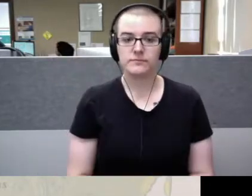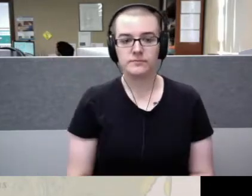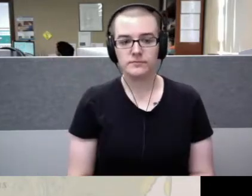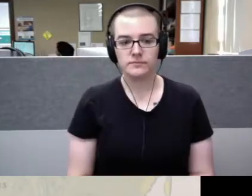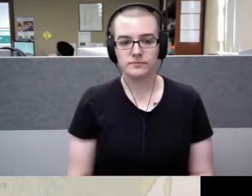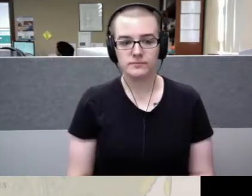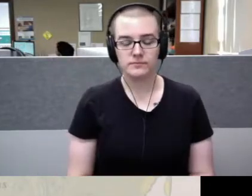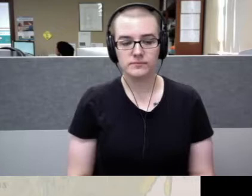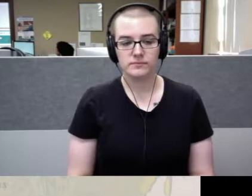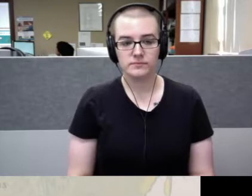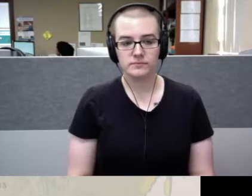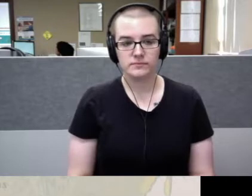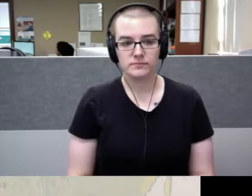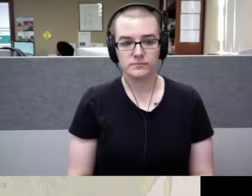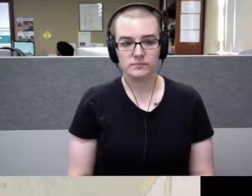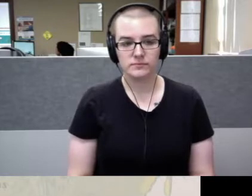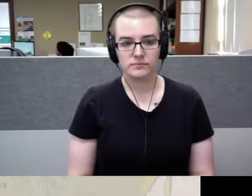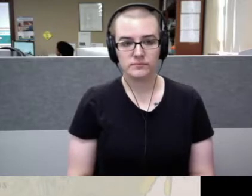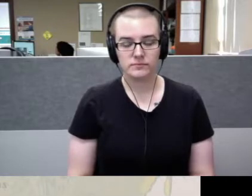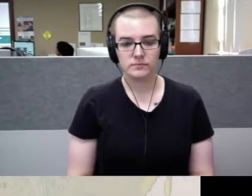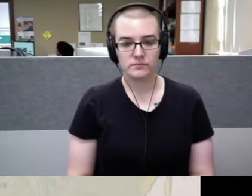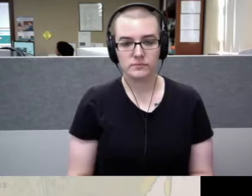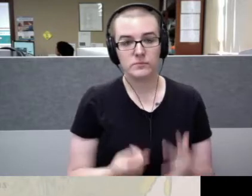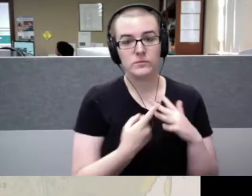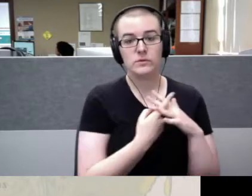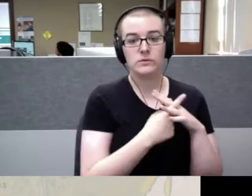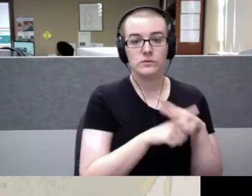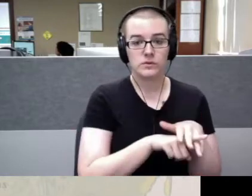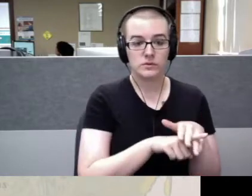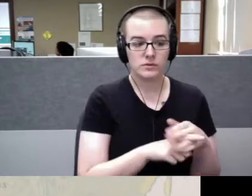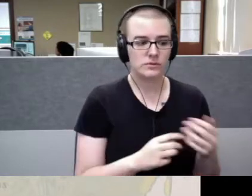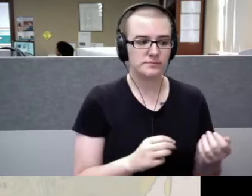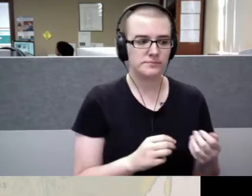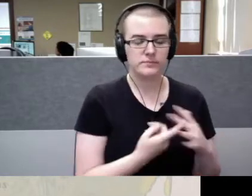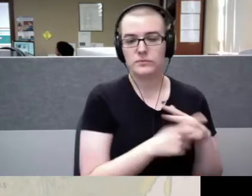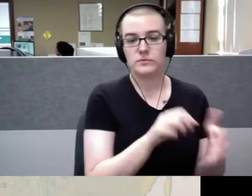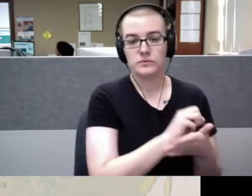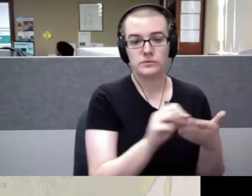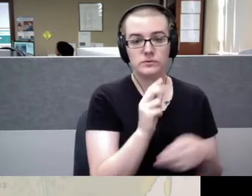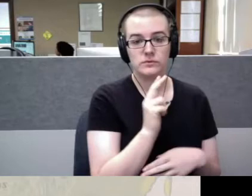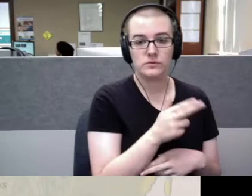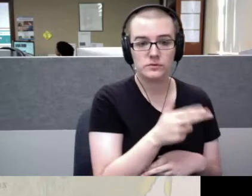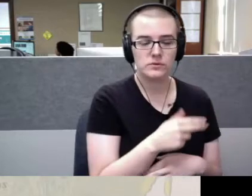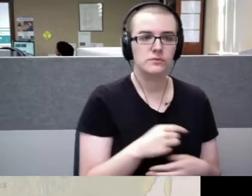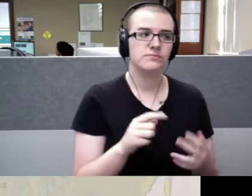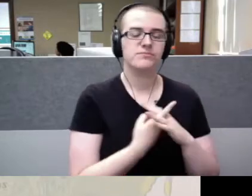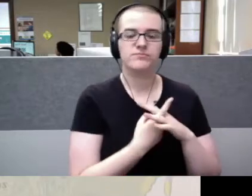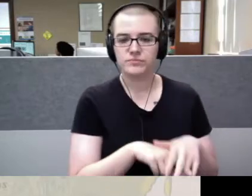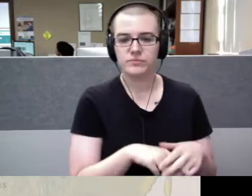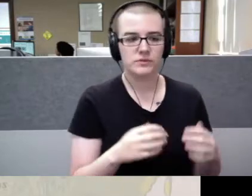on Ancient World History. We're going to go from the beginning of recorded history, the beginning of empires, the beginning